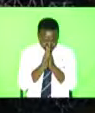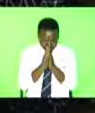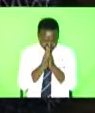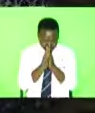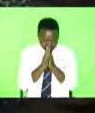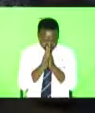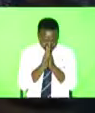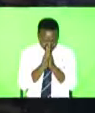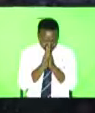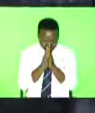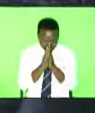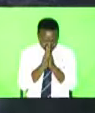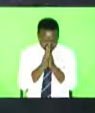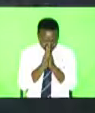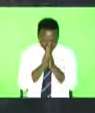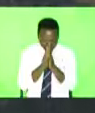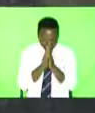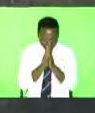Now listen.